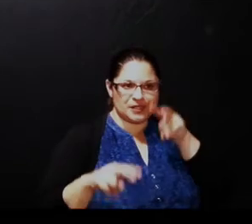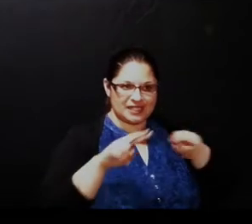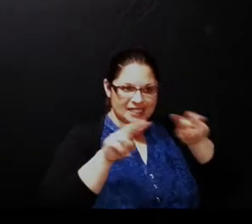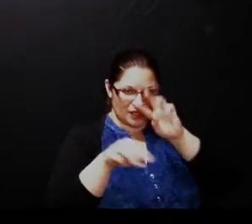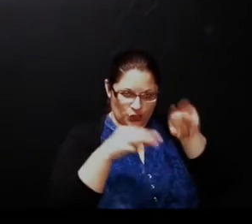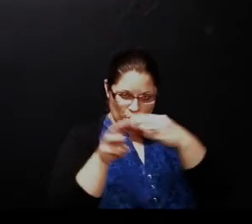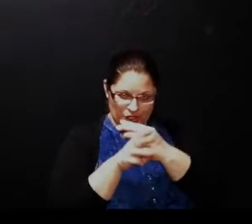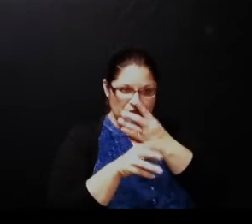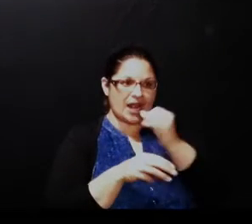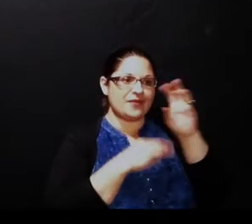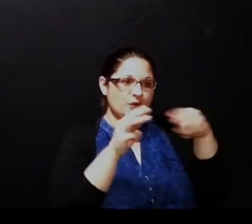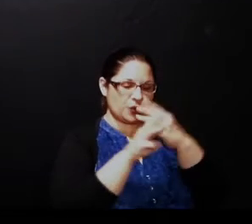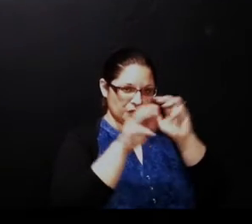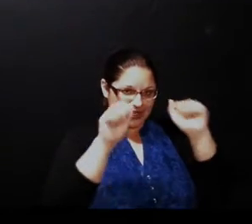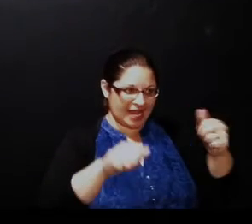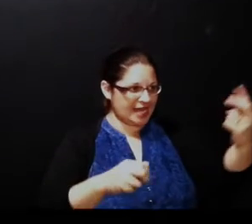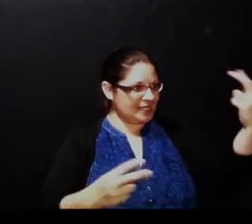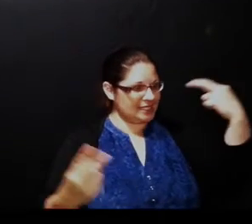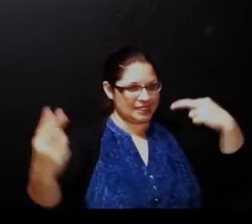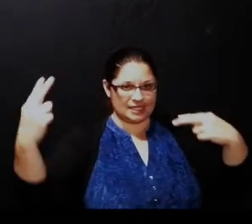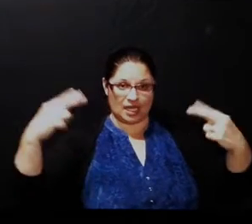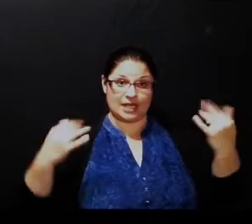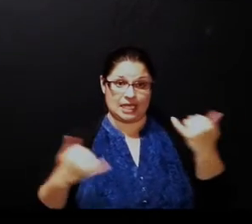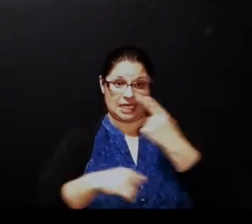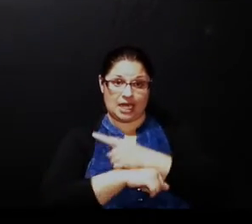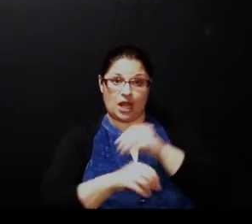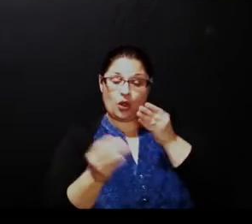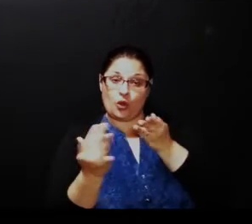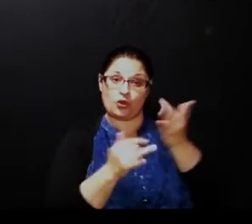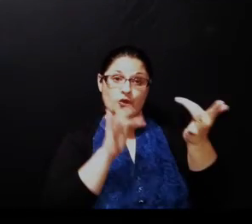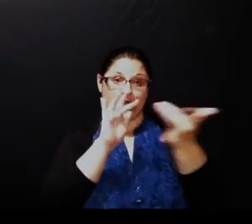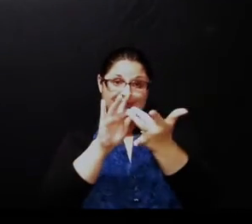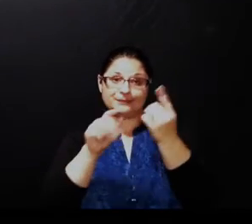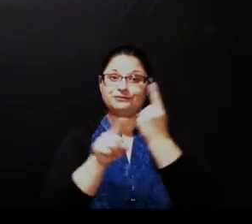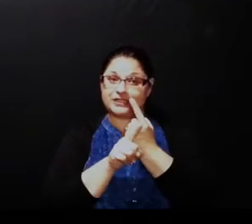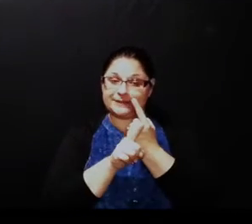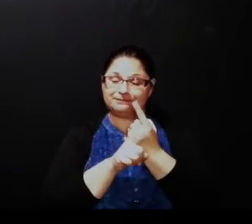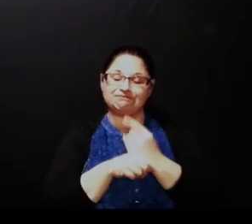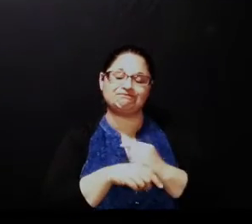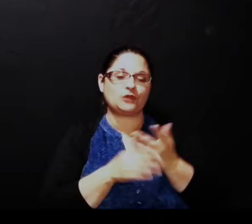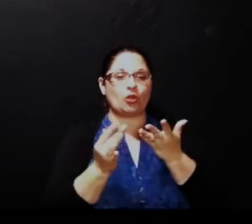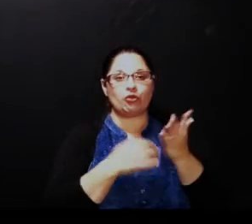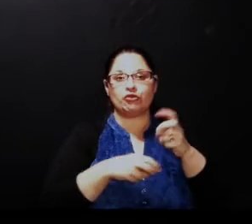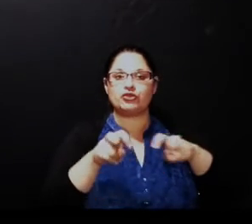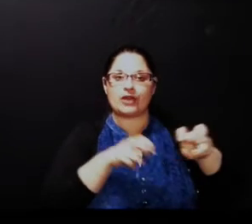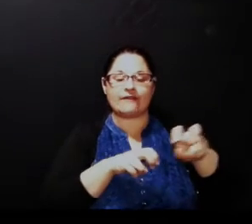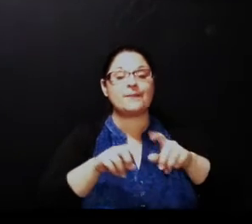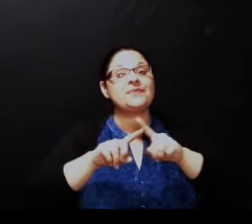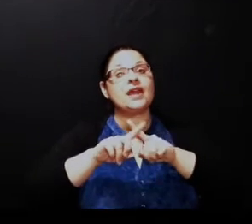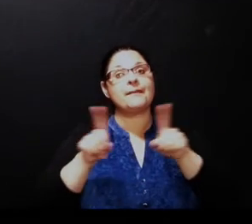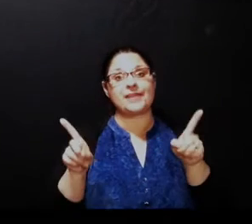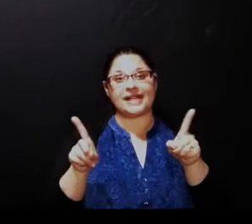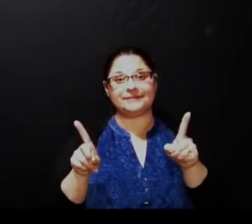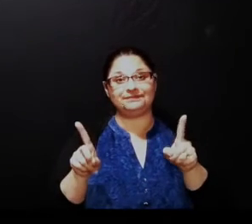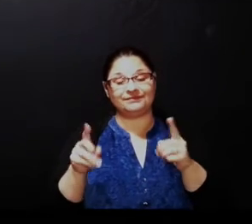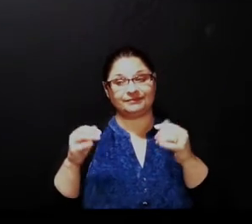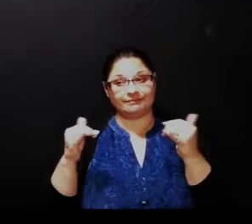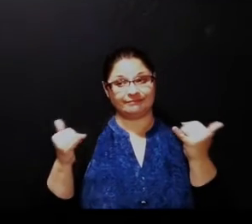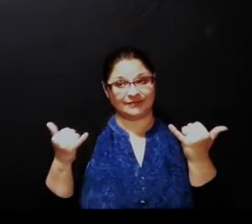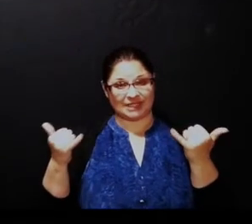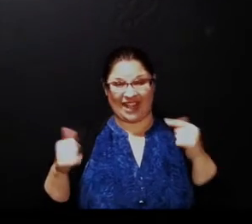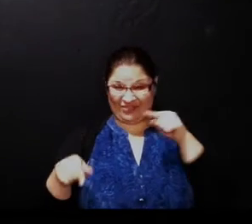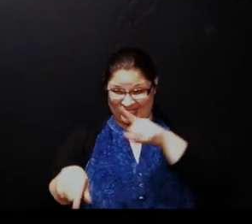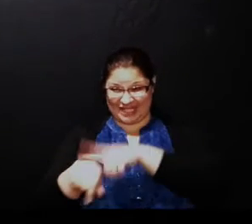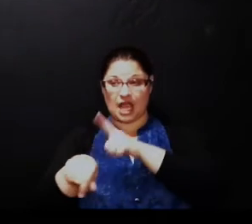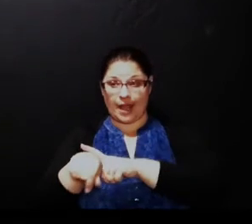in Jesus' day, the world had come to Jerusalem, and so the world was seeing what Jesus was going to do. And when all of the